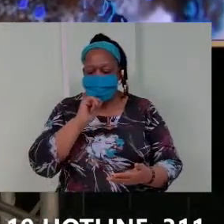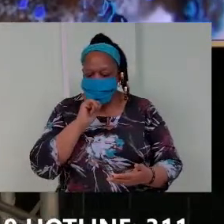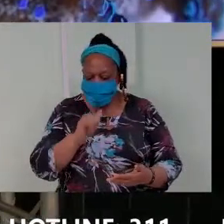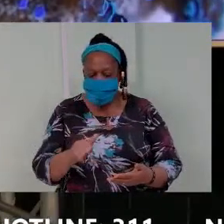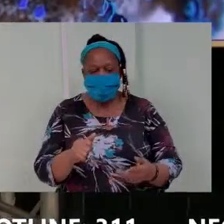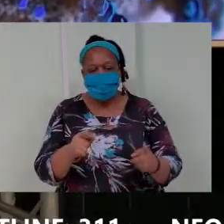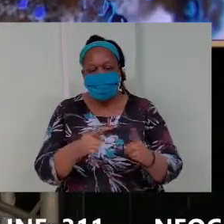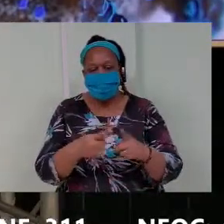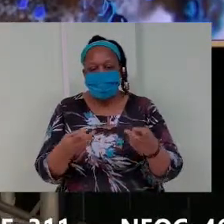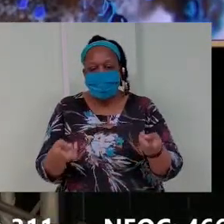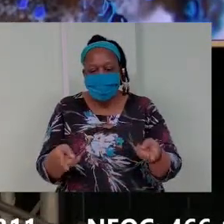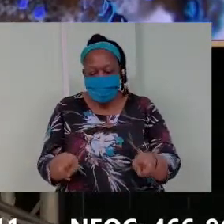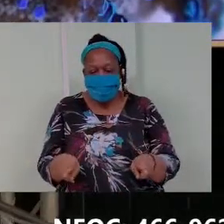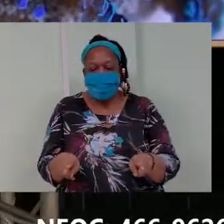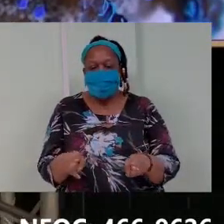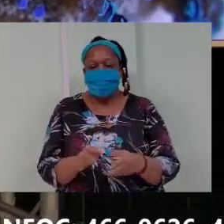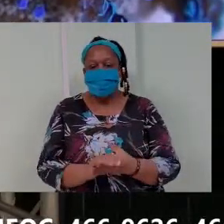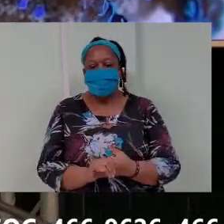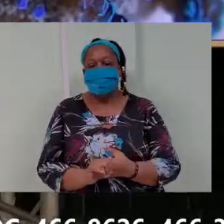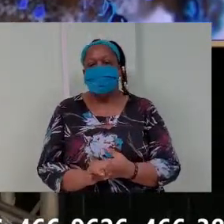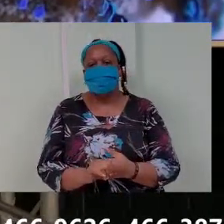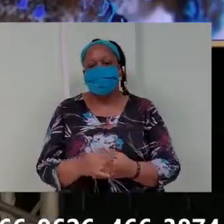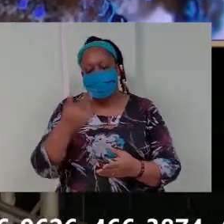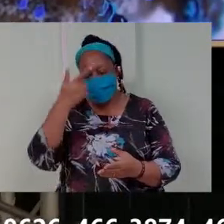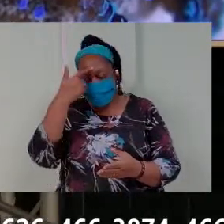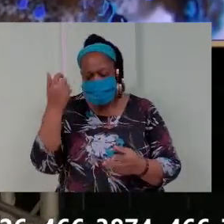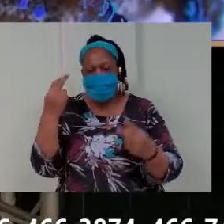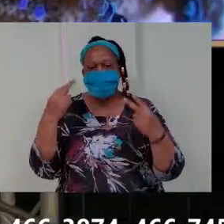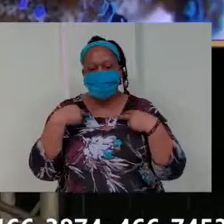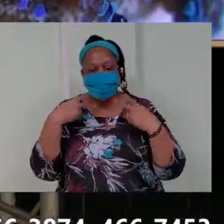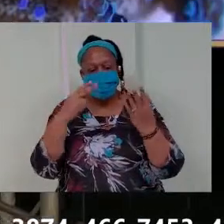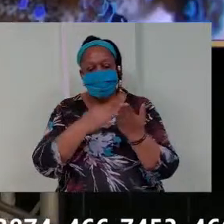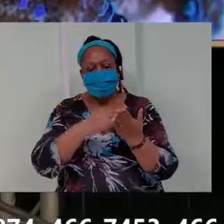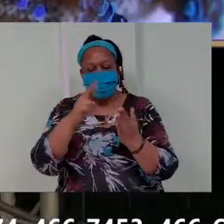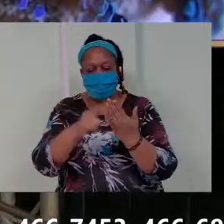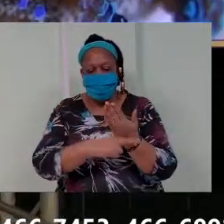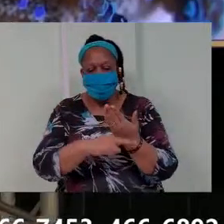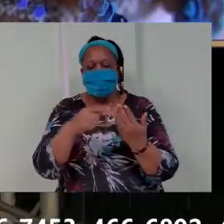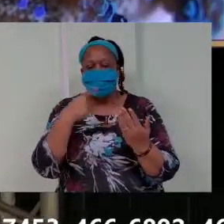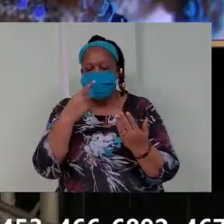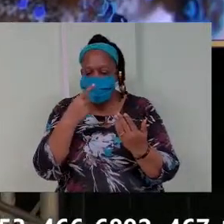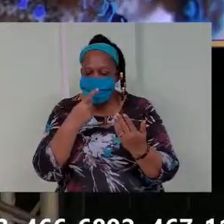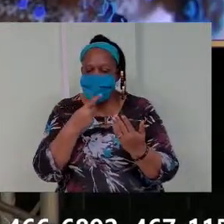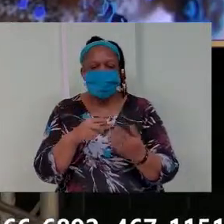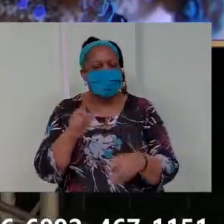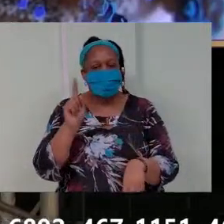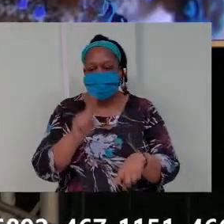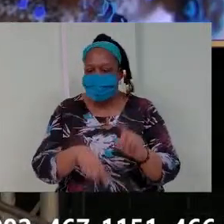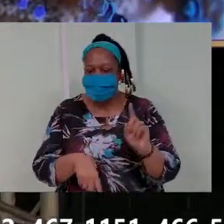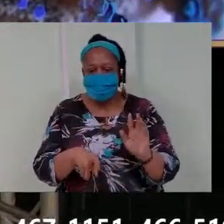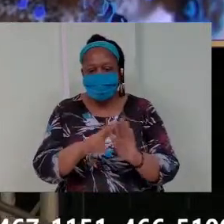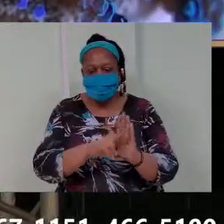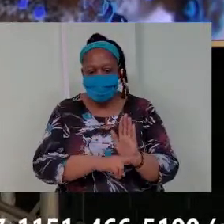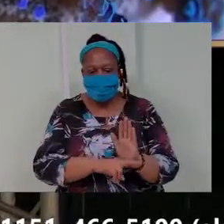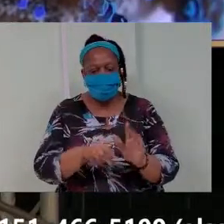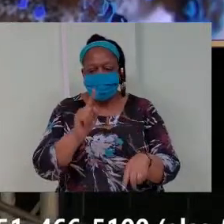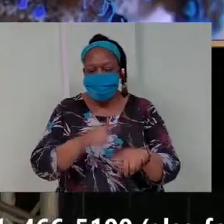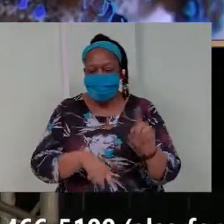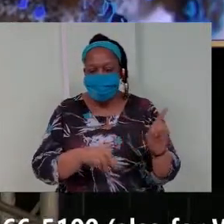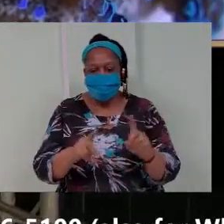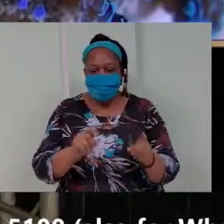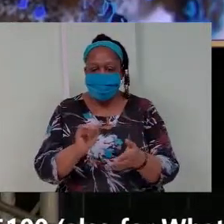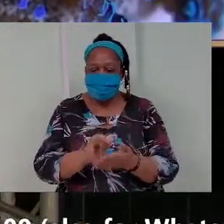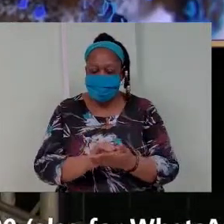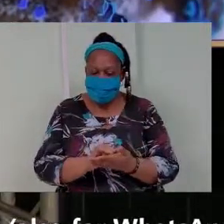restricted under the emergency regulations, and in any case require permission, written permission from the